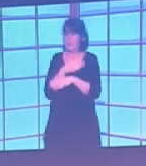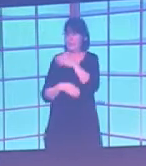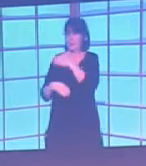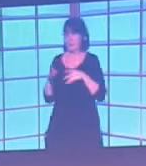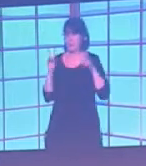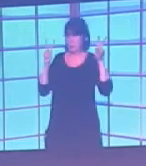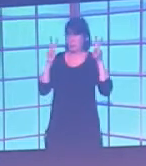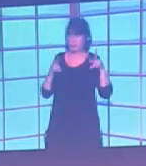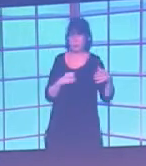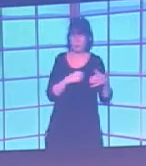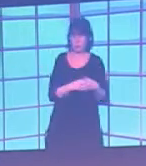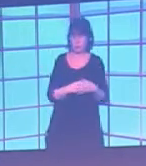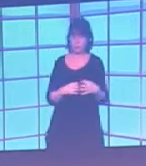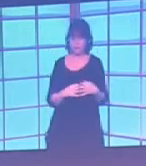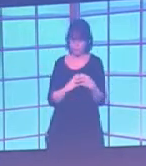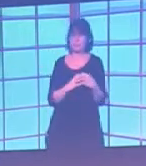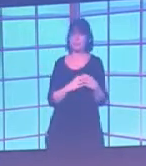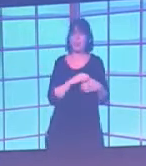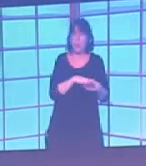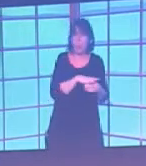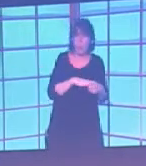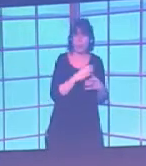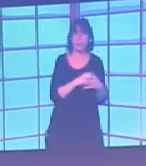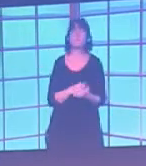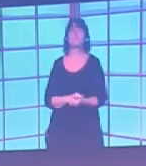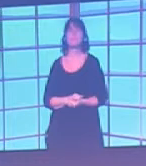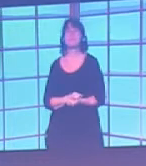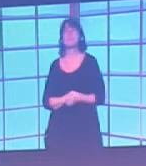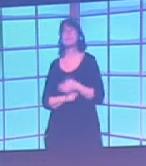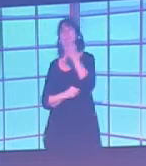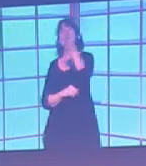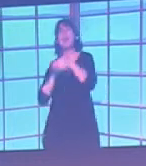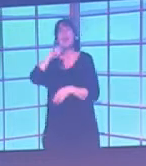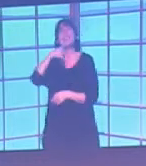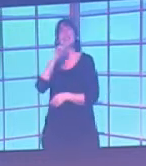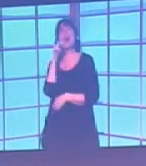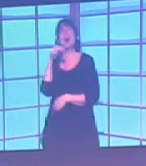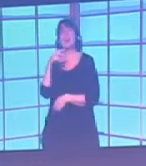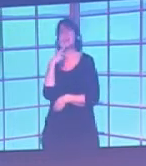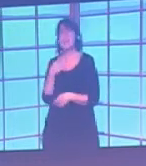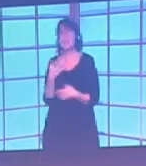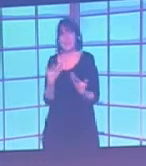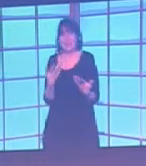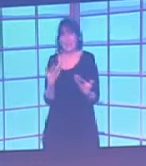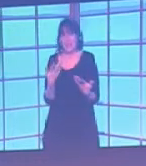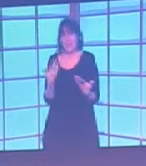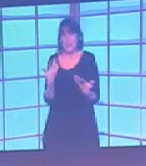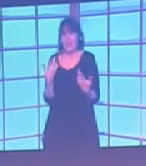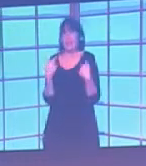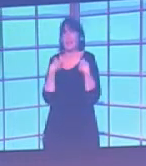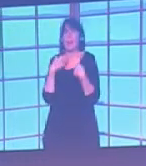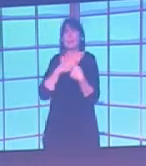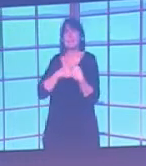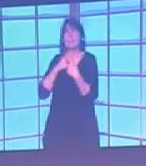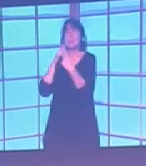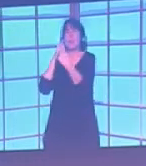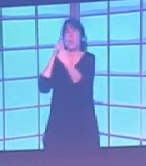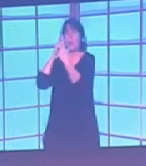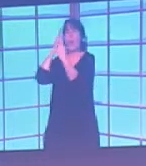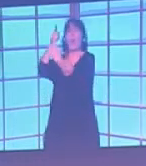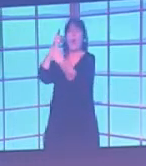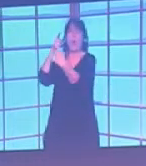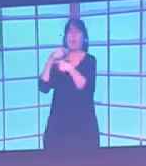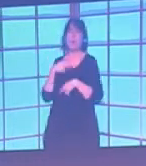always believe you need a goal. You need what's in it for me. For everyone is